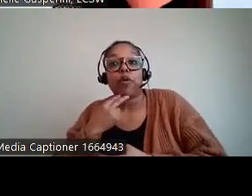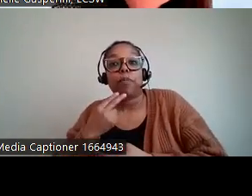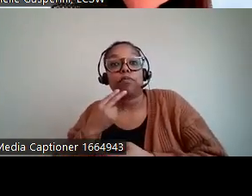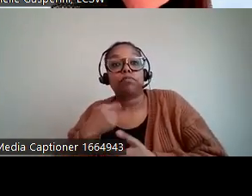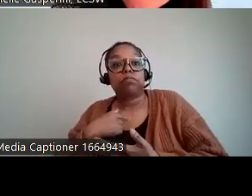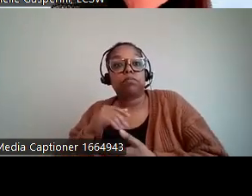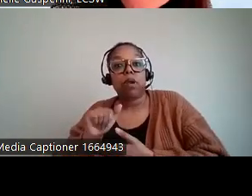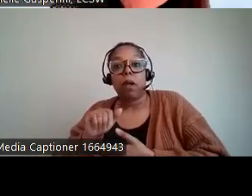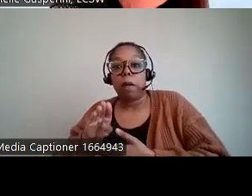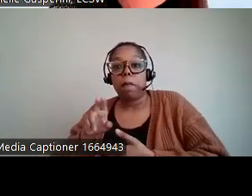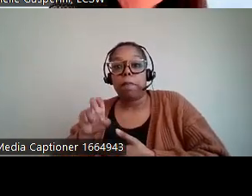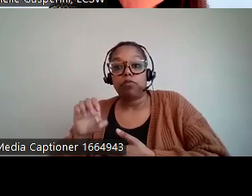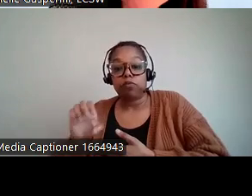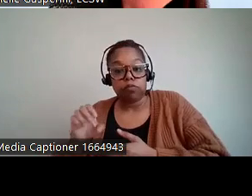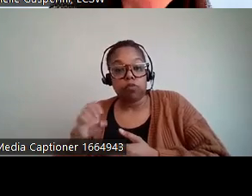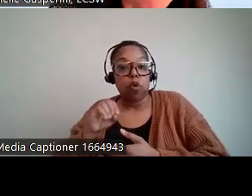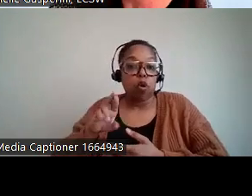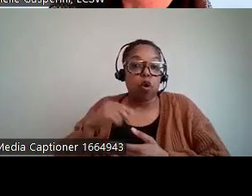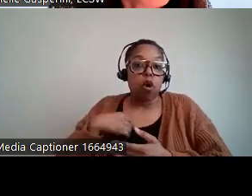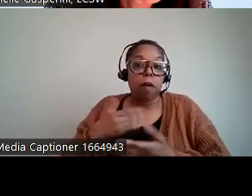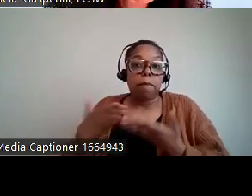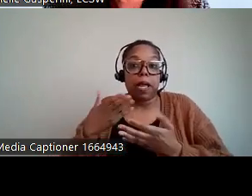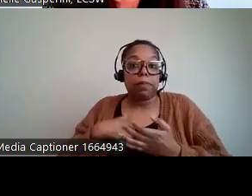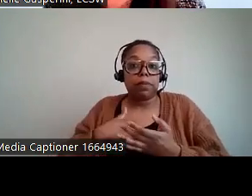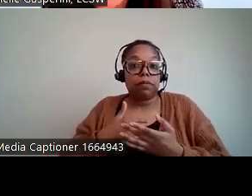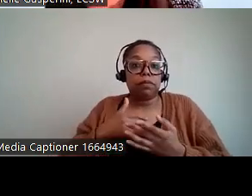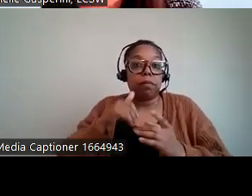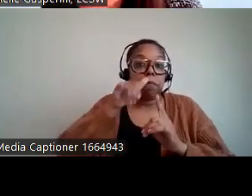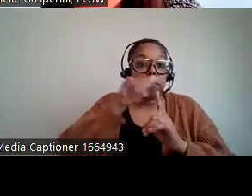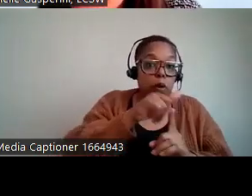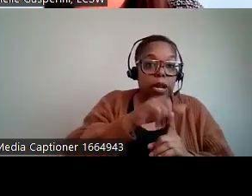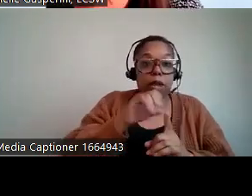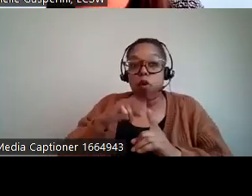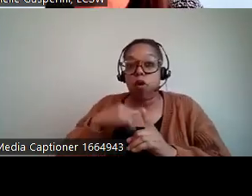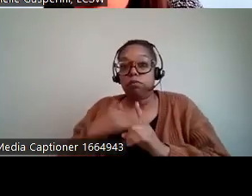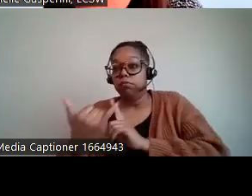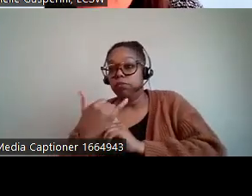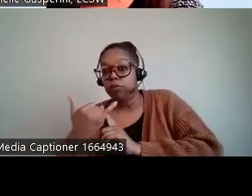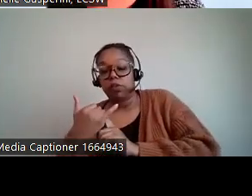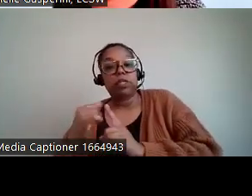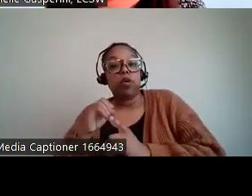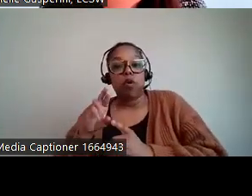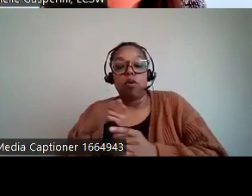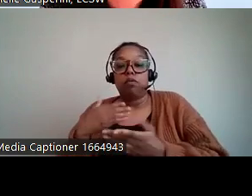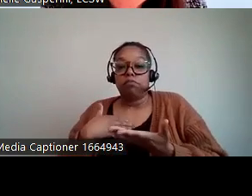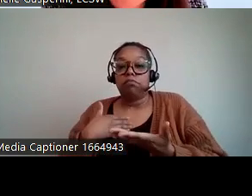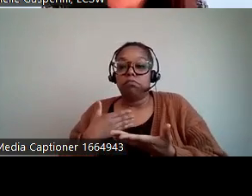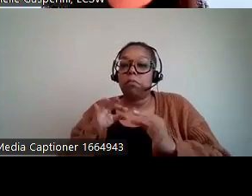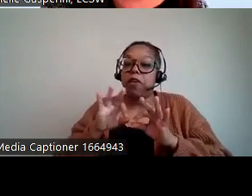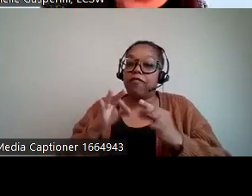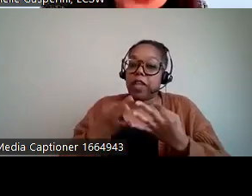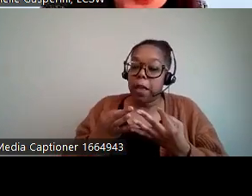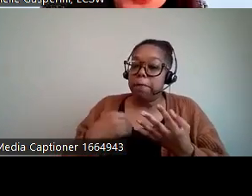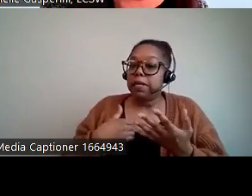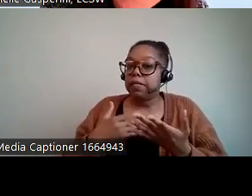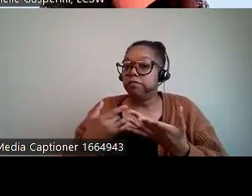child is being bullied or bullying others. There could be some family conflict, fighting